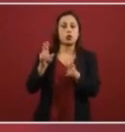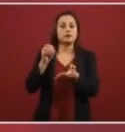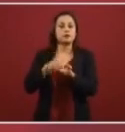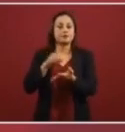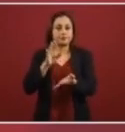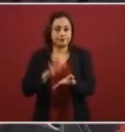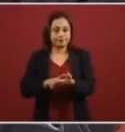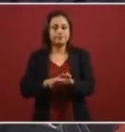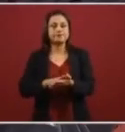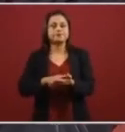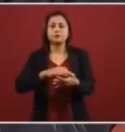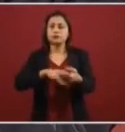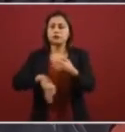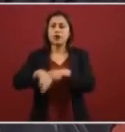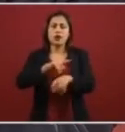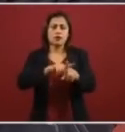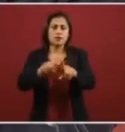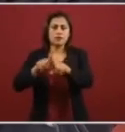lo que